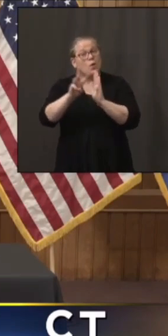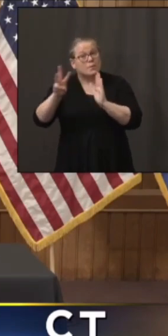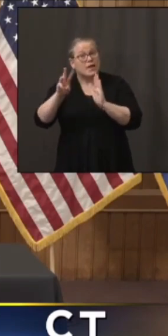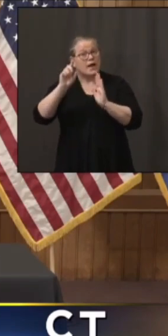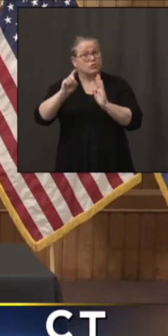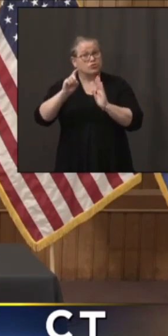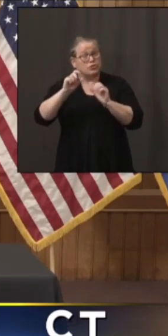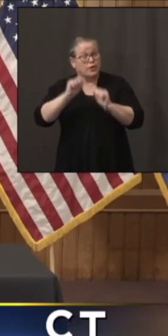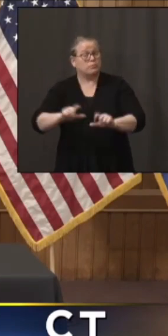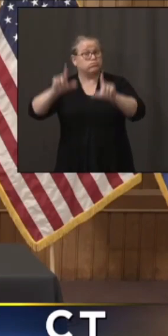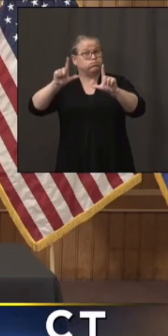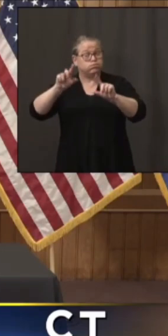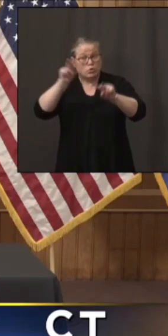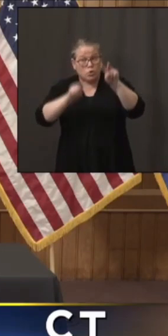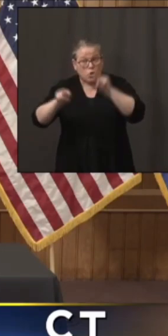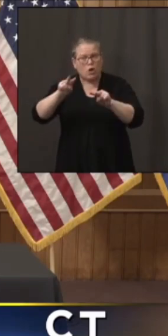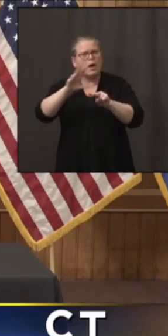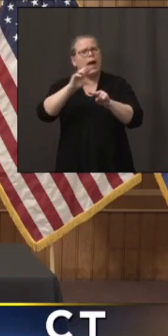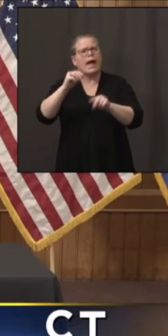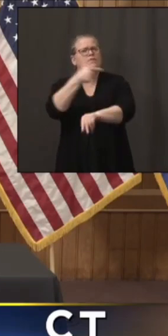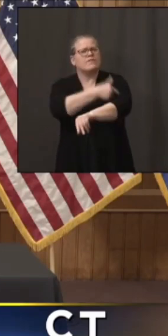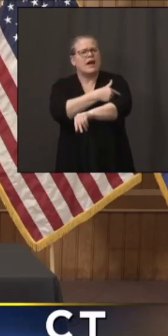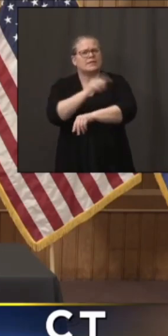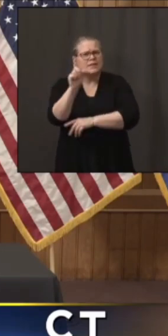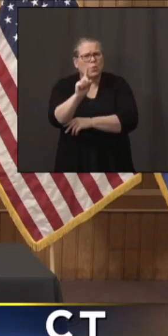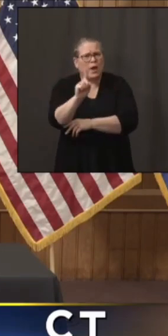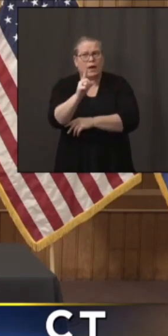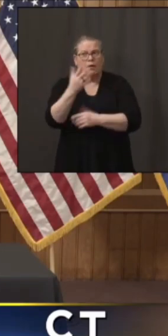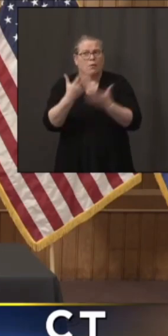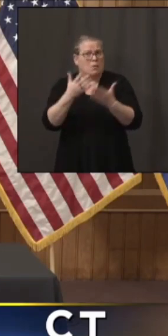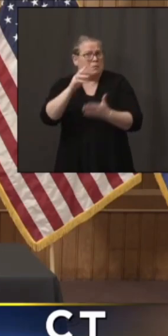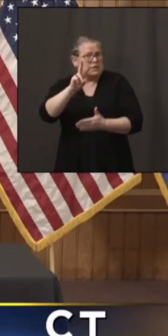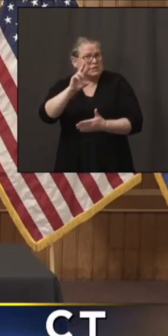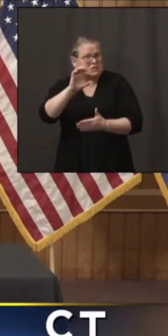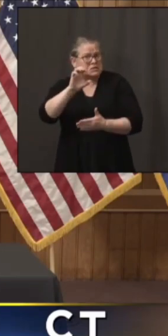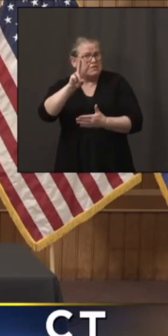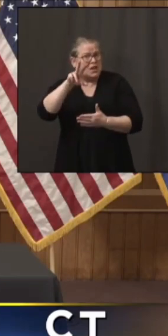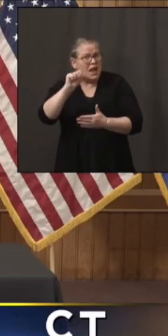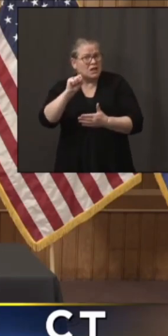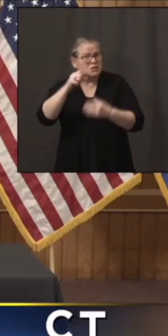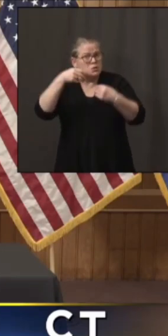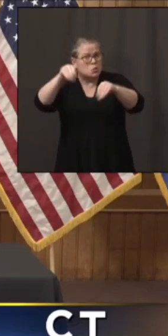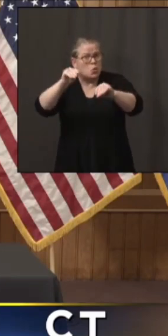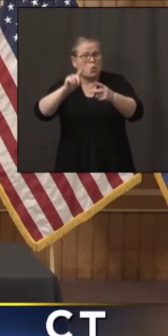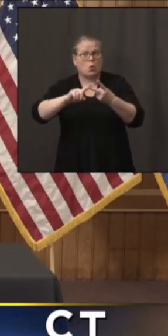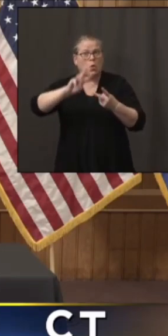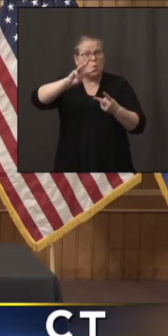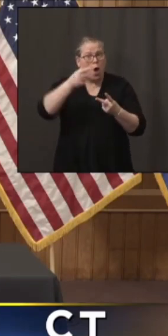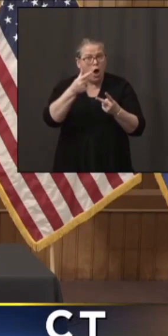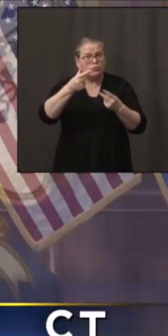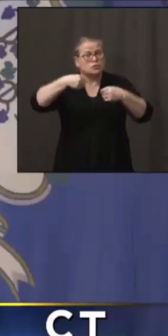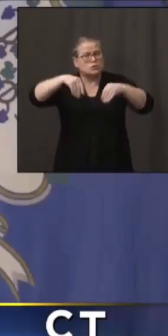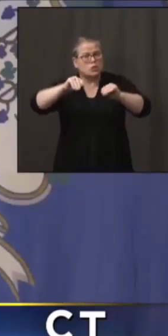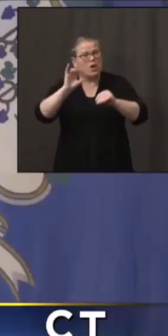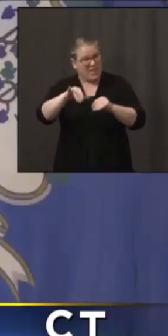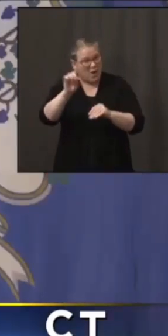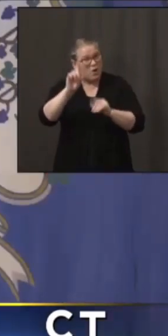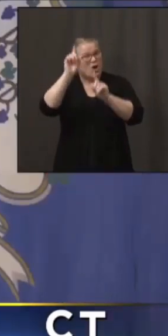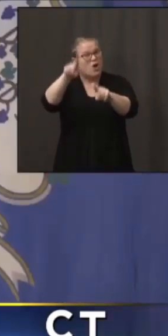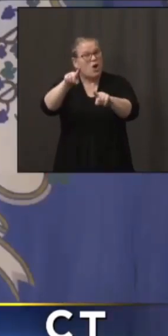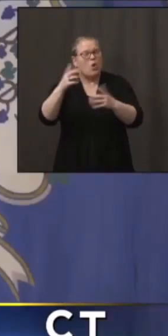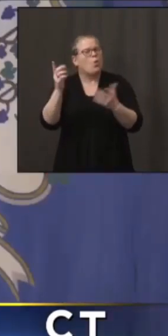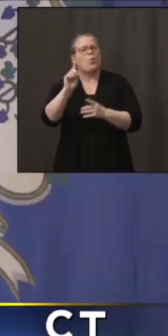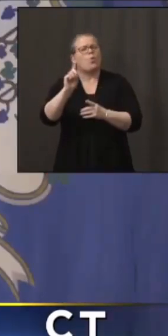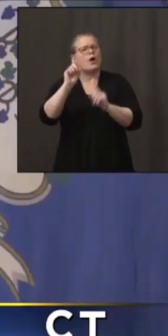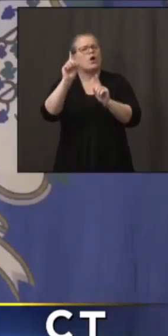get vaccinated? Will retail locations like CVS and Walgreens be open for vaccination? Yeah, I'll start with that. I mean, we're going to